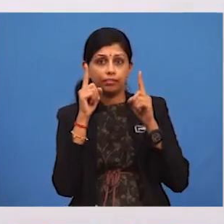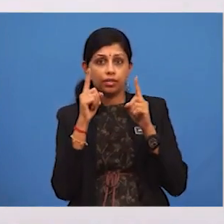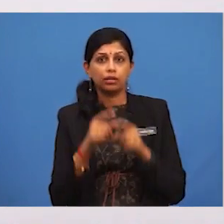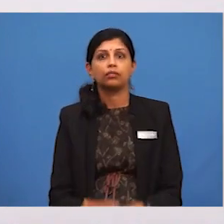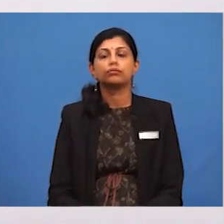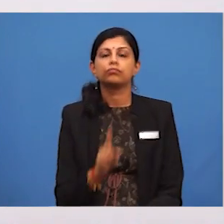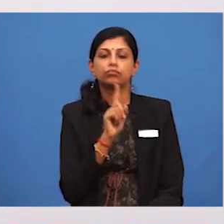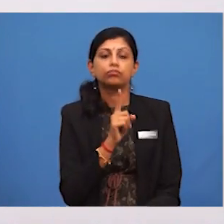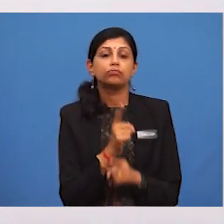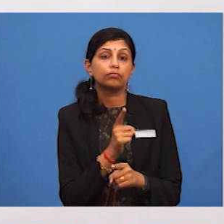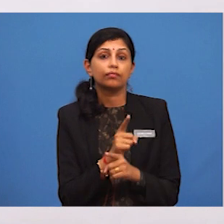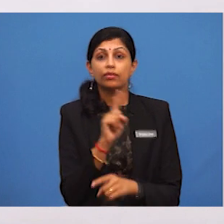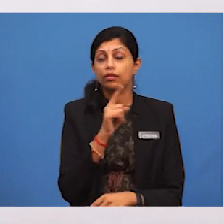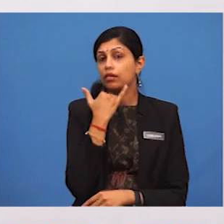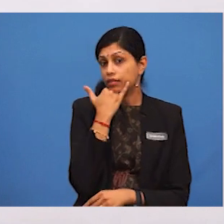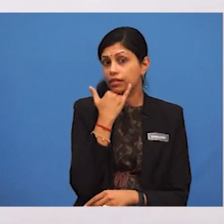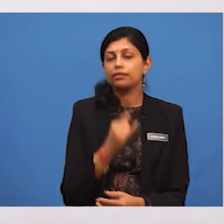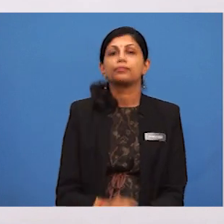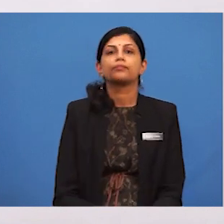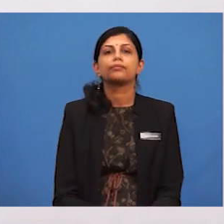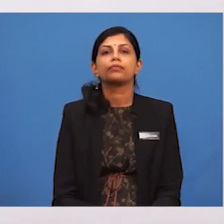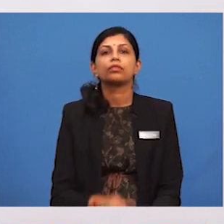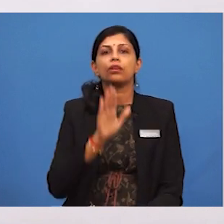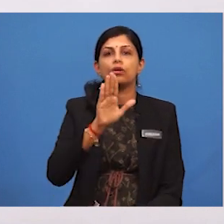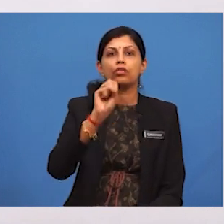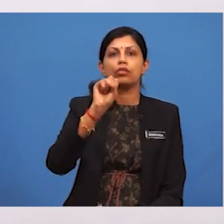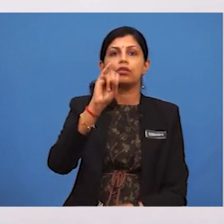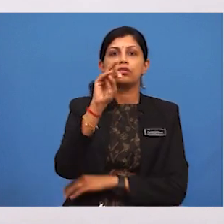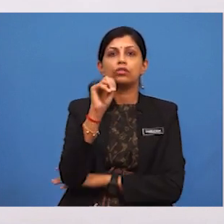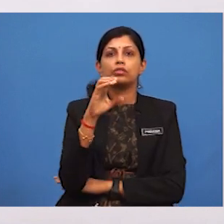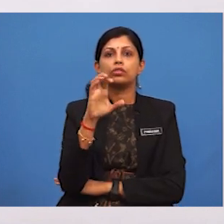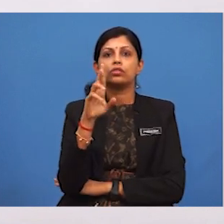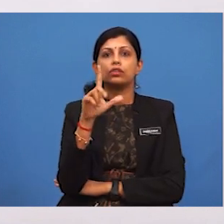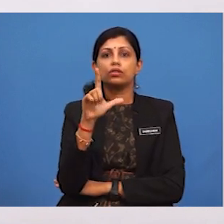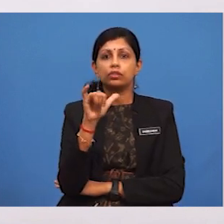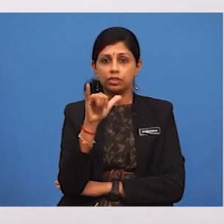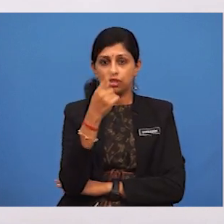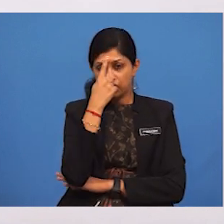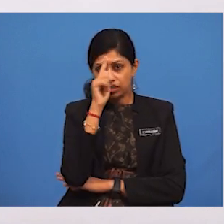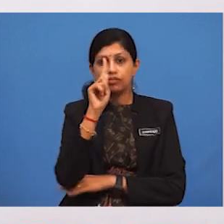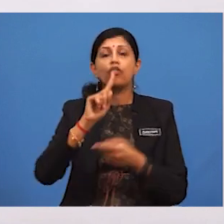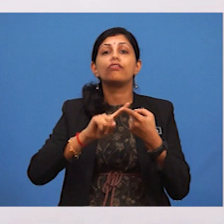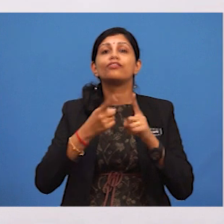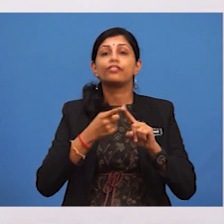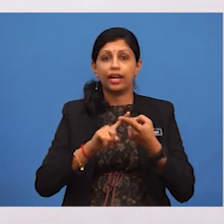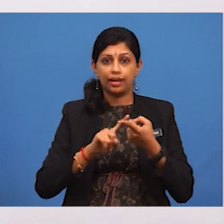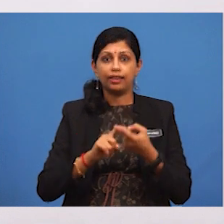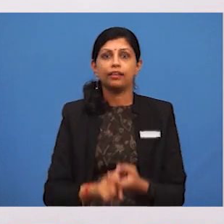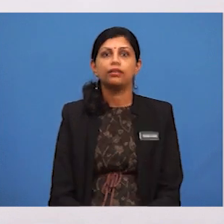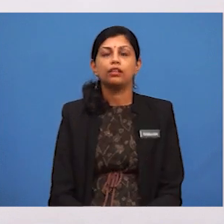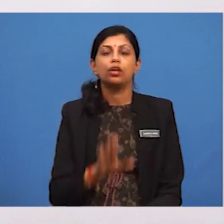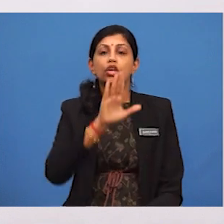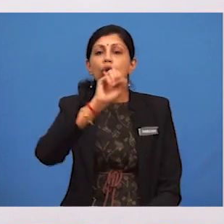You cannot use yours sincerely because this is not a letter to a friend. Yours sister